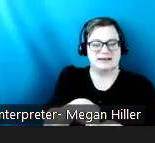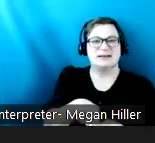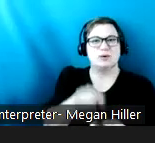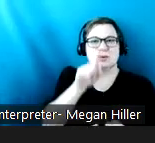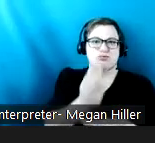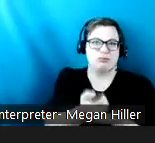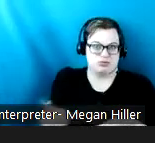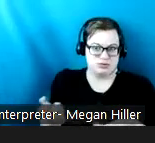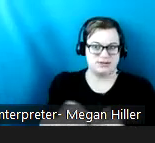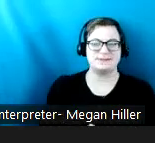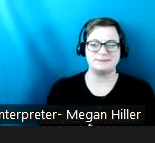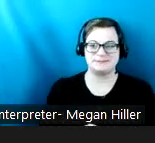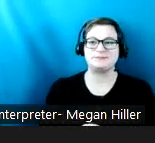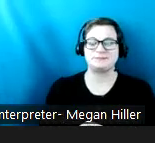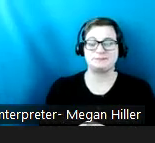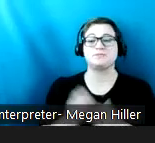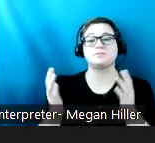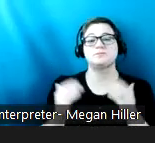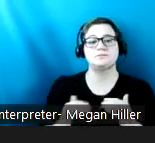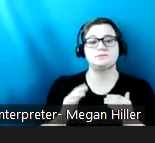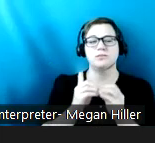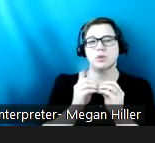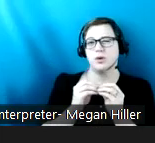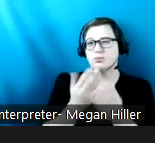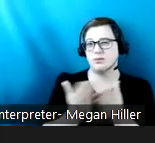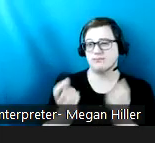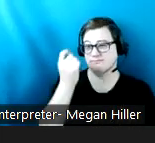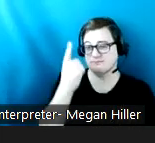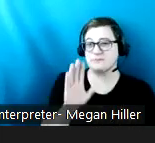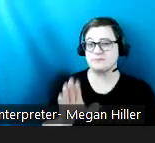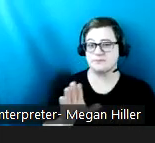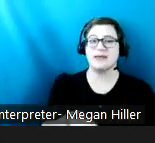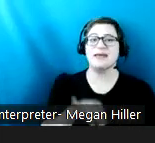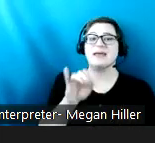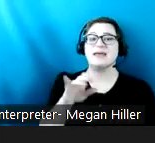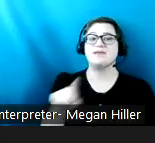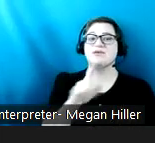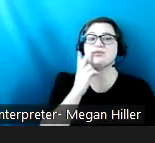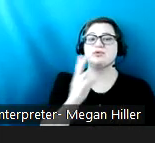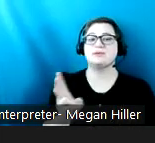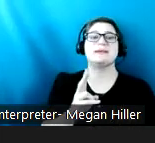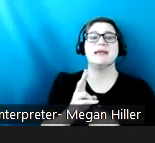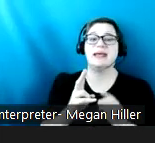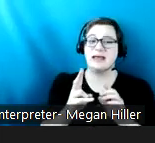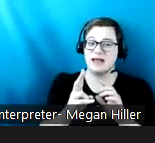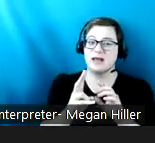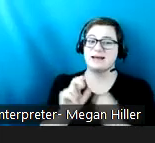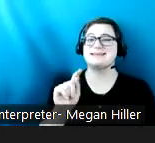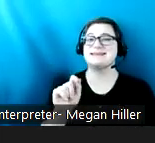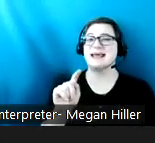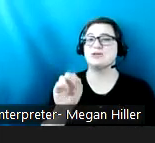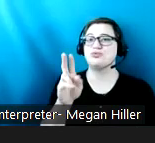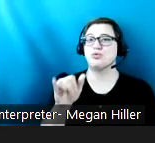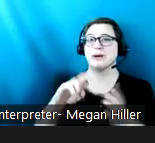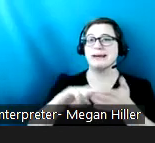resource. And then one other thing to keep in mind, wherever a statutory definition for a term already existed, we use